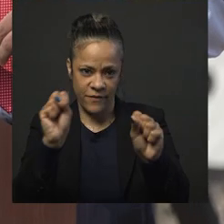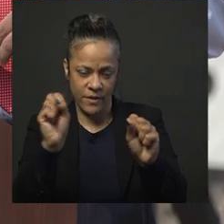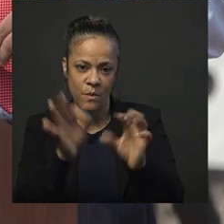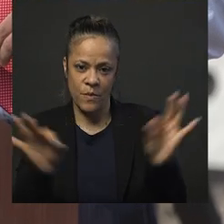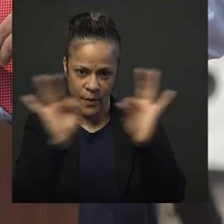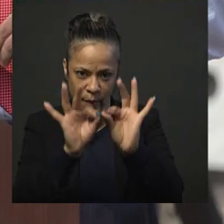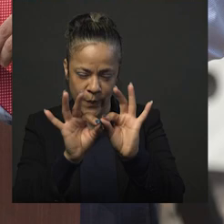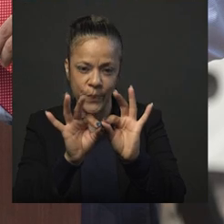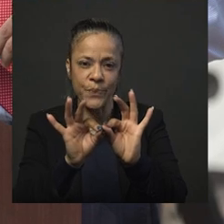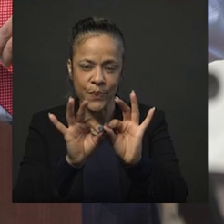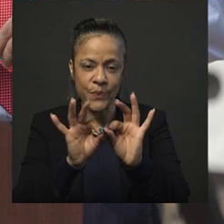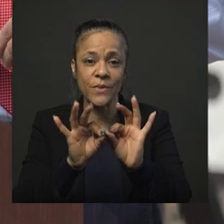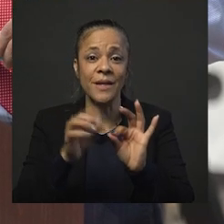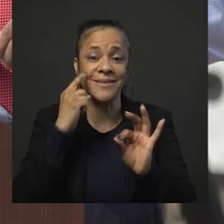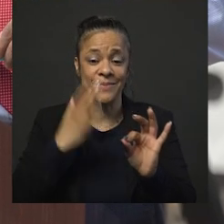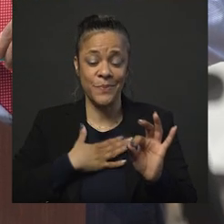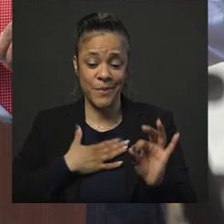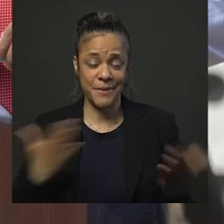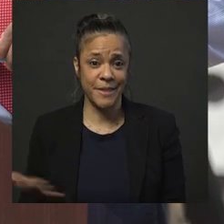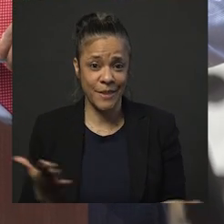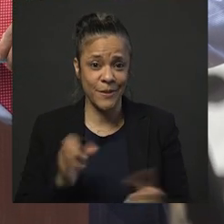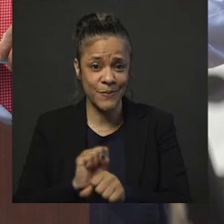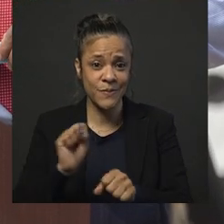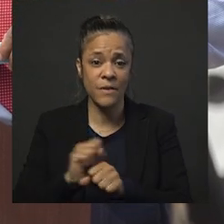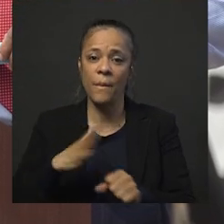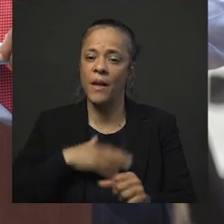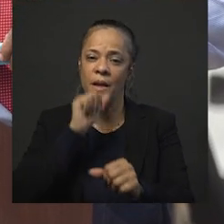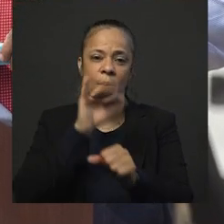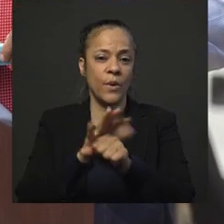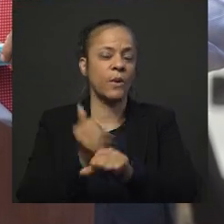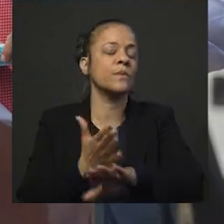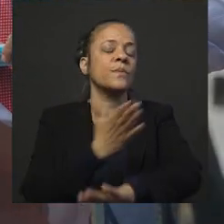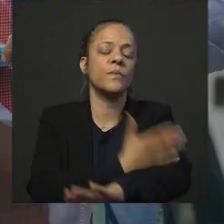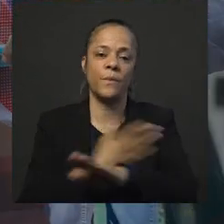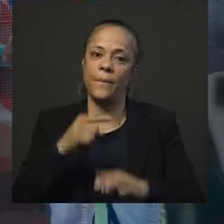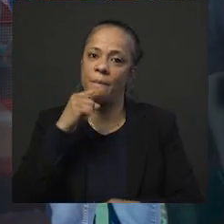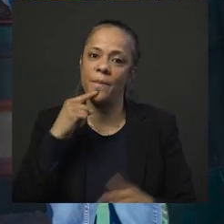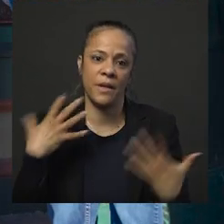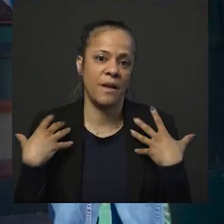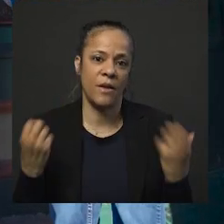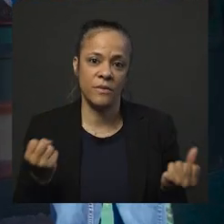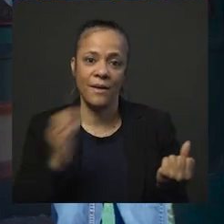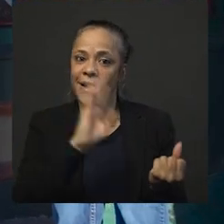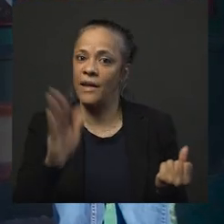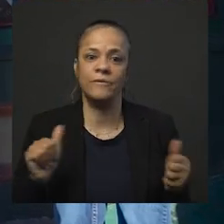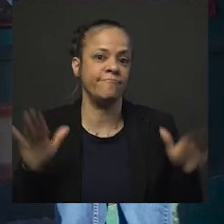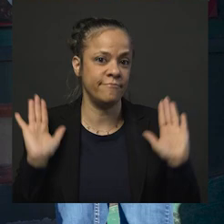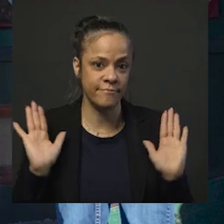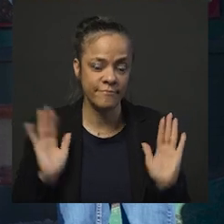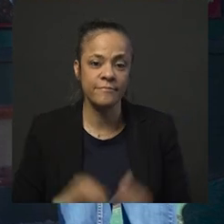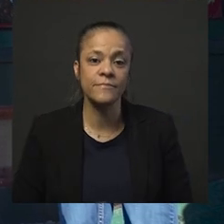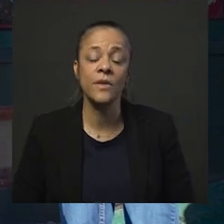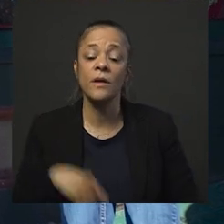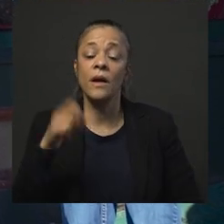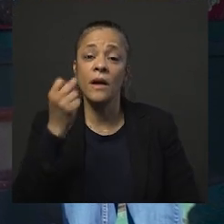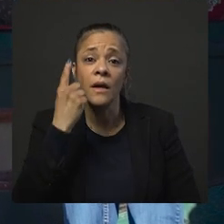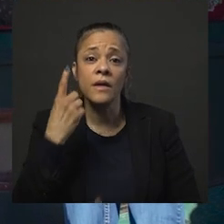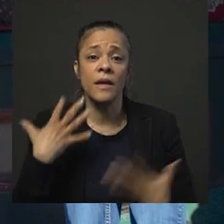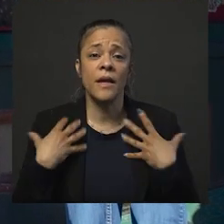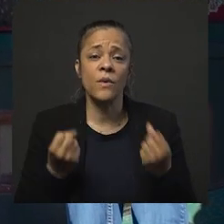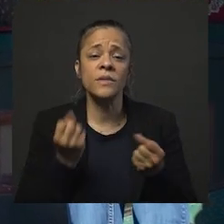never wavered. I've made public safety a top priority, expanding and enhancing the police department with more officers in targeted